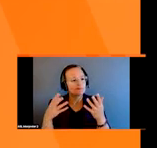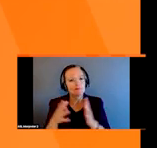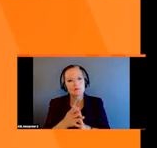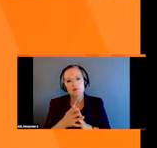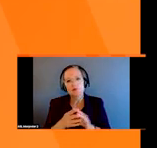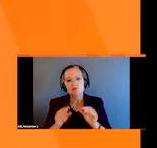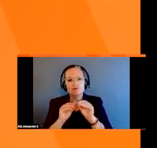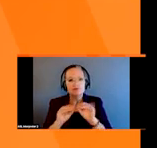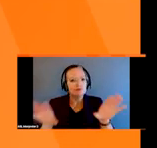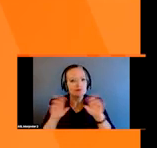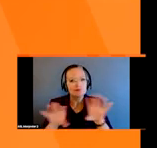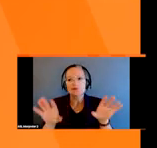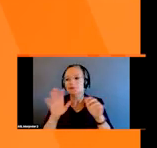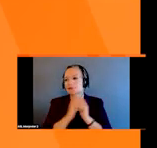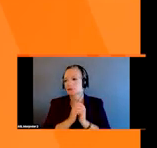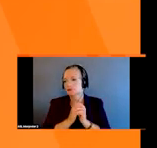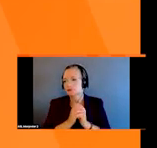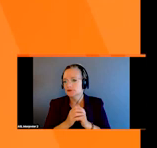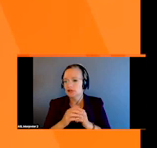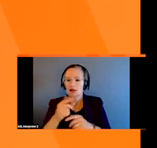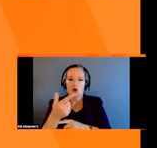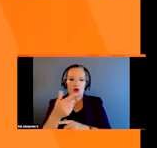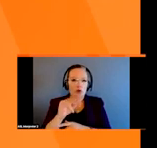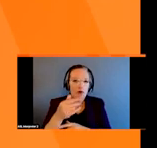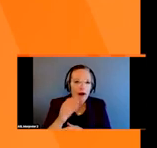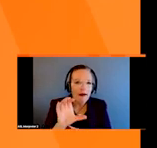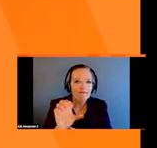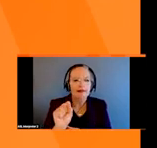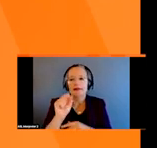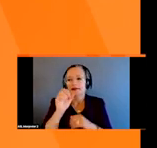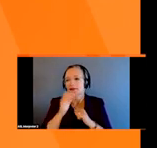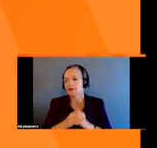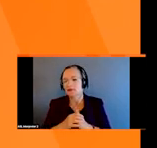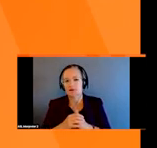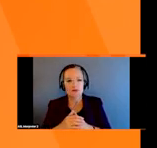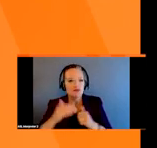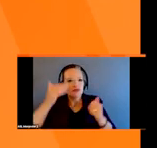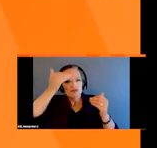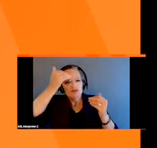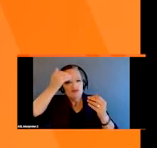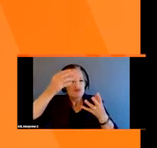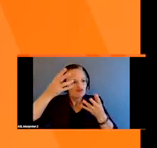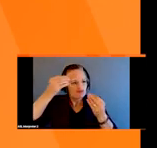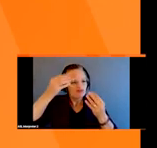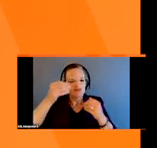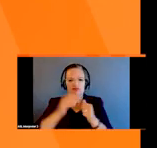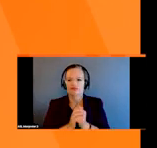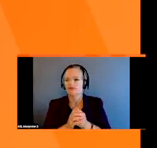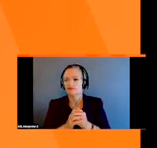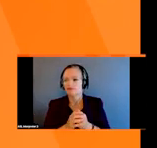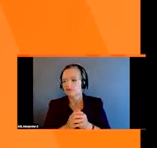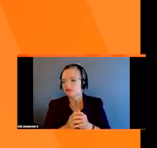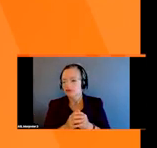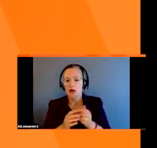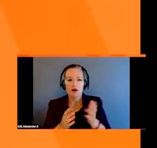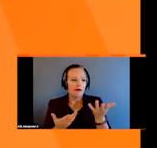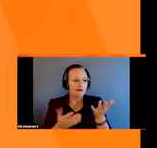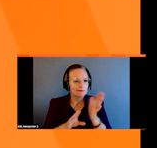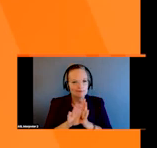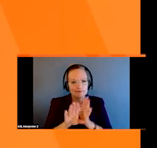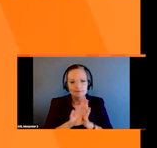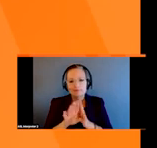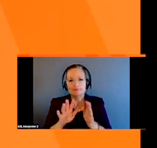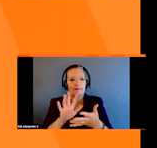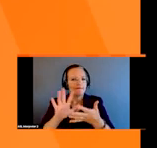If you are good at graphic design, if you have a lot of knowledge to share, if you're comfortable posting regularly,